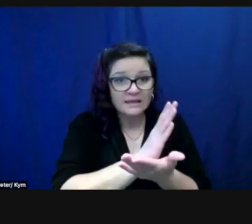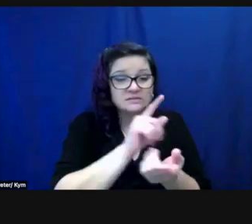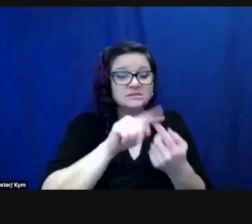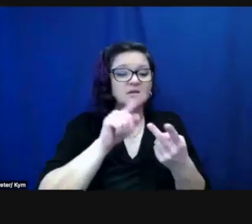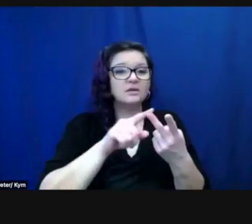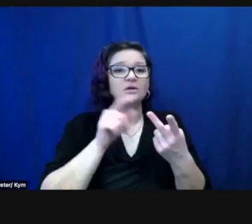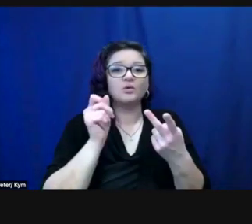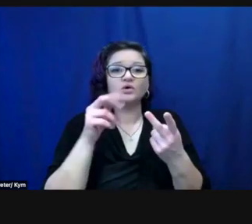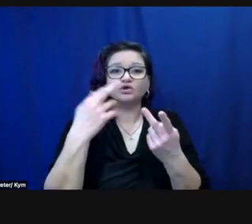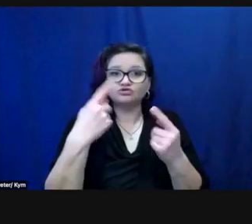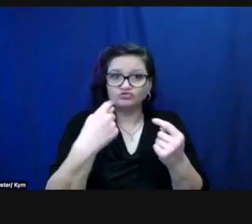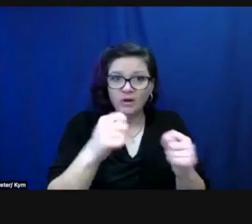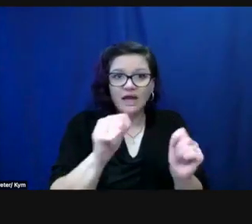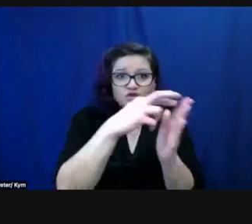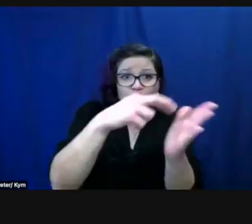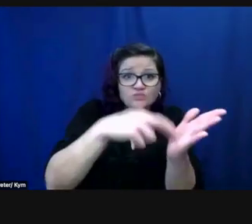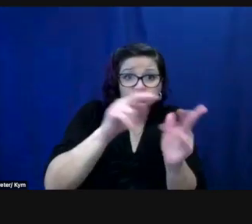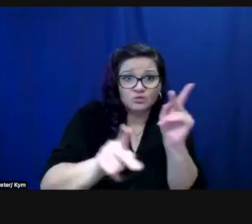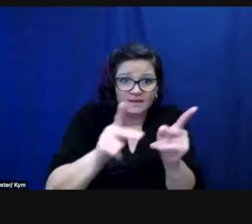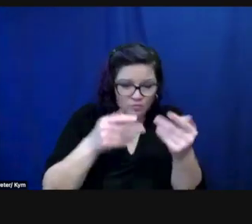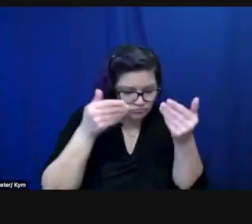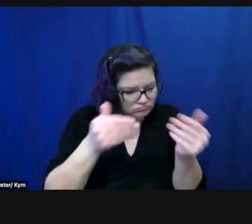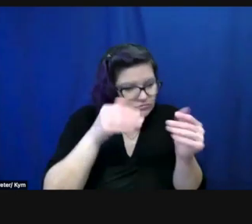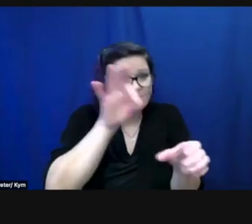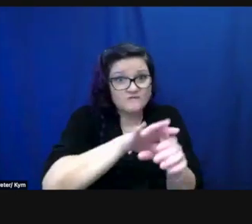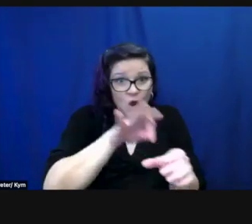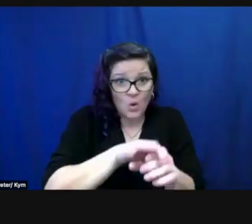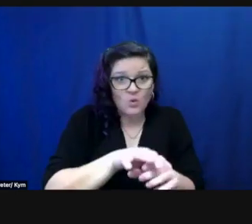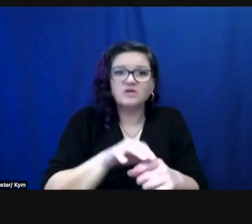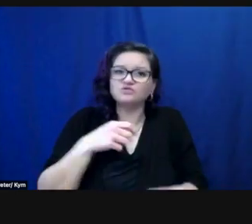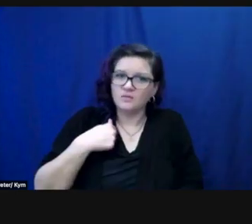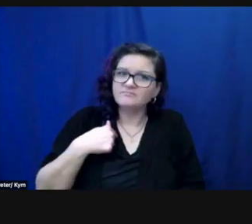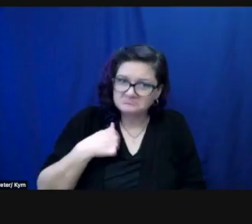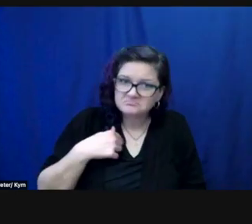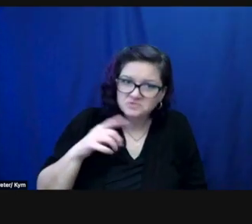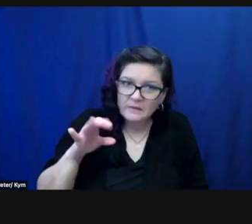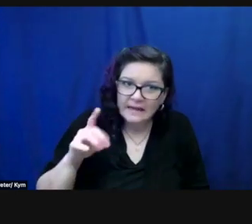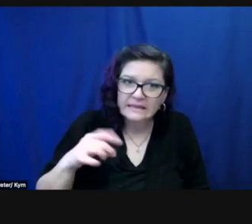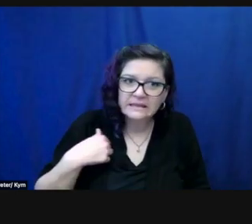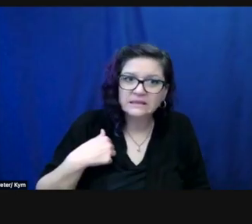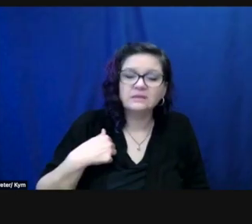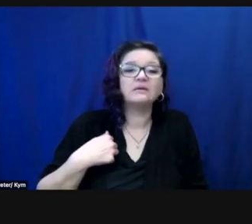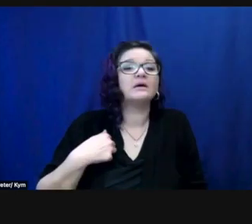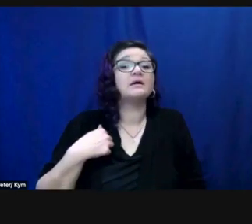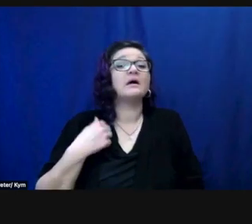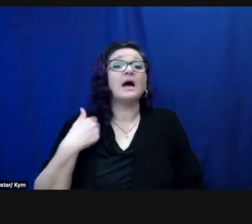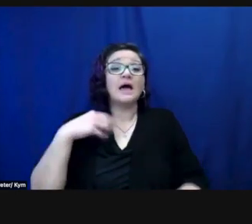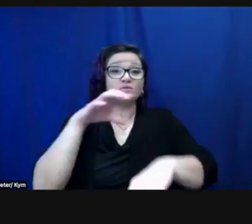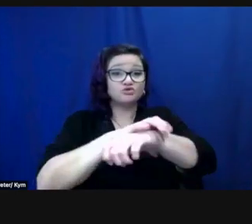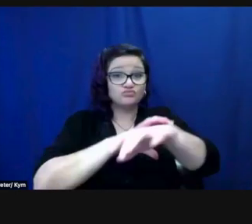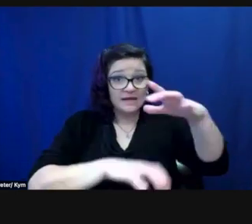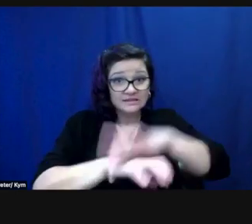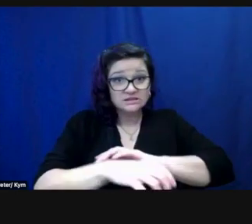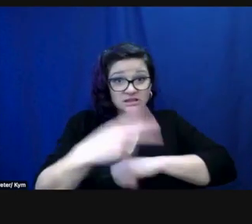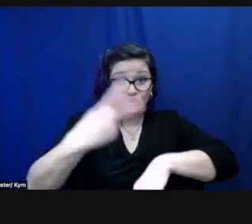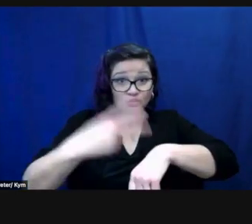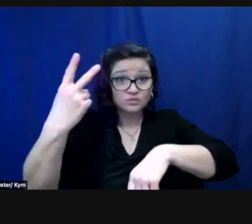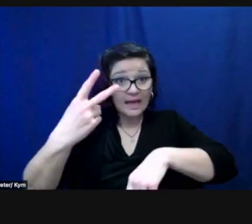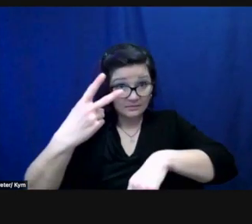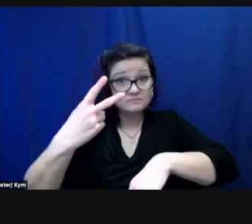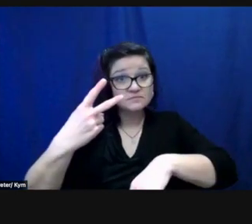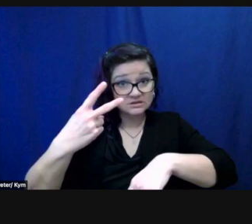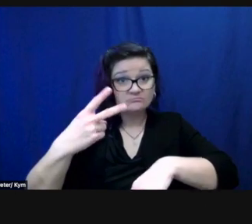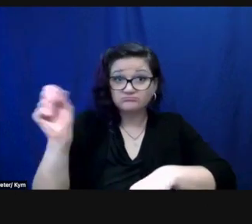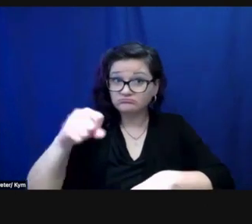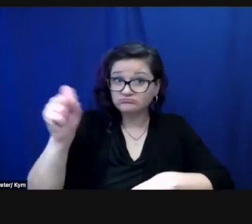to register people to vote. And that's what I did mostly. I was arrested 2 times.